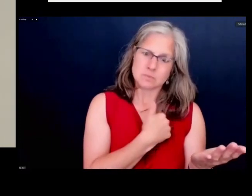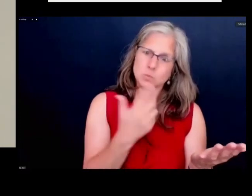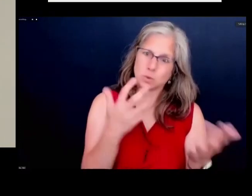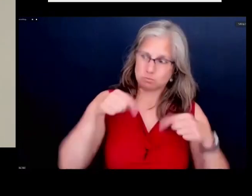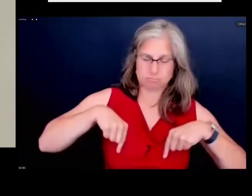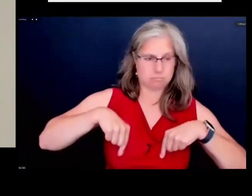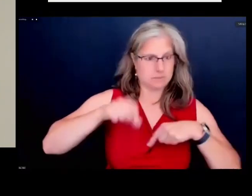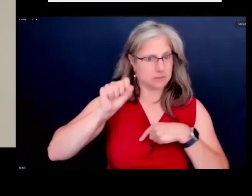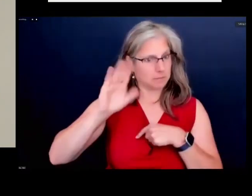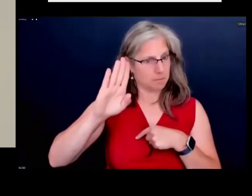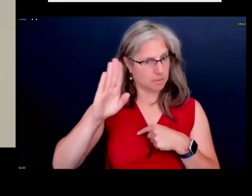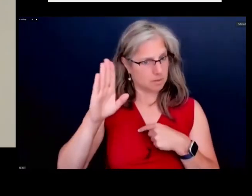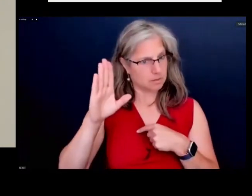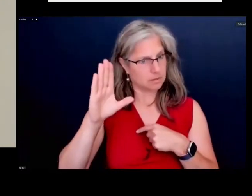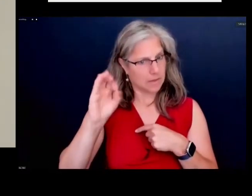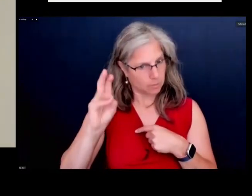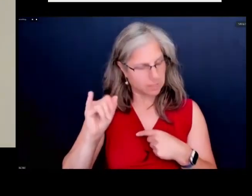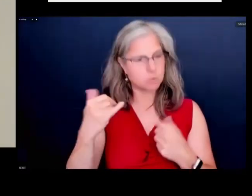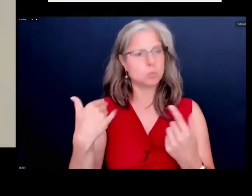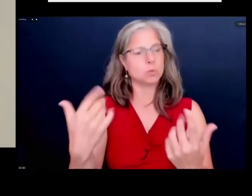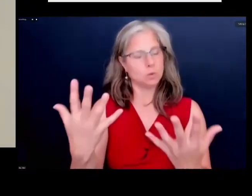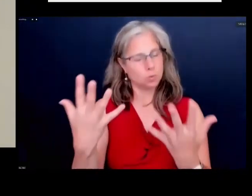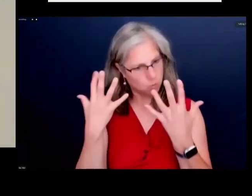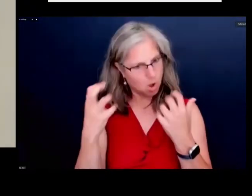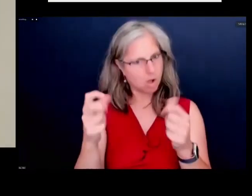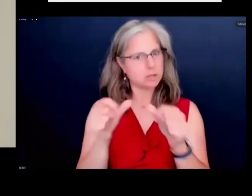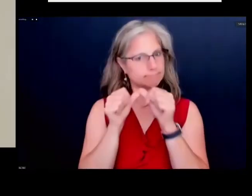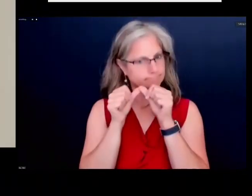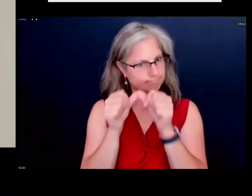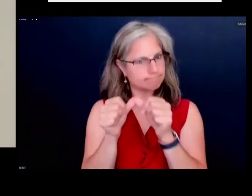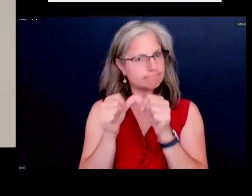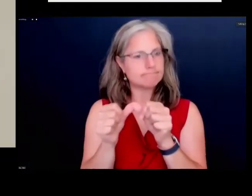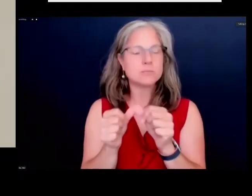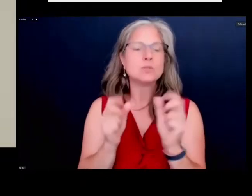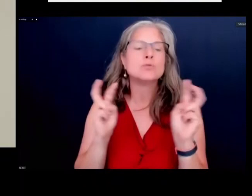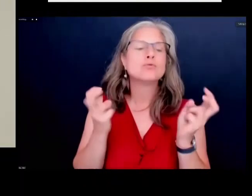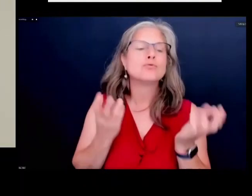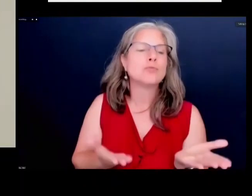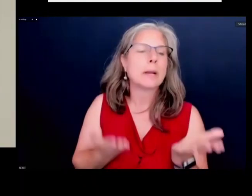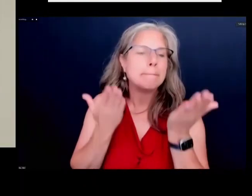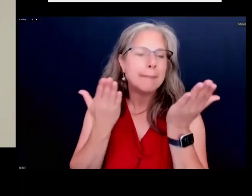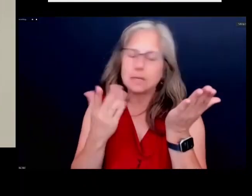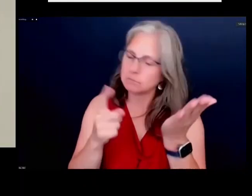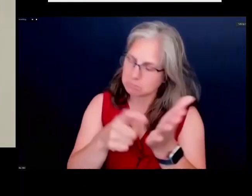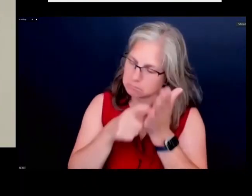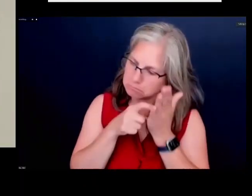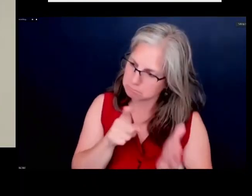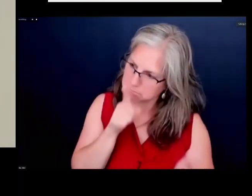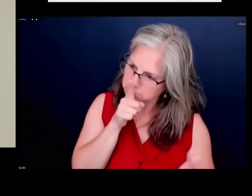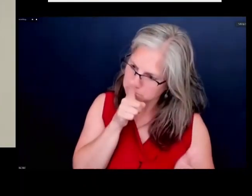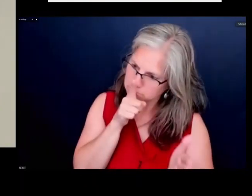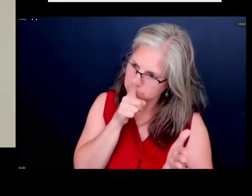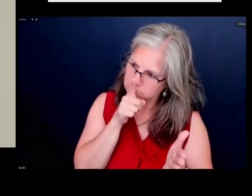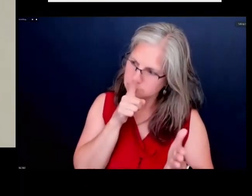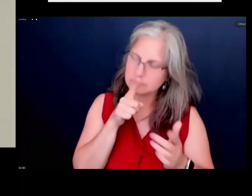we want to, in Santa Barbara County, we want to continue with recommendations